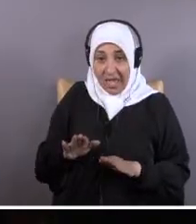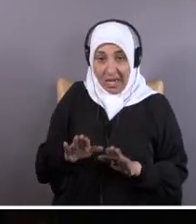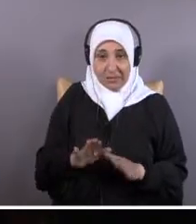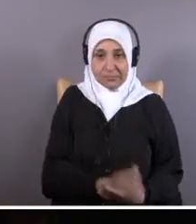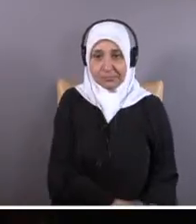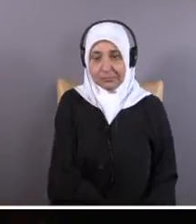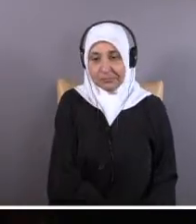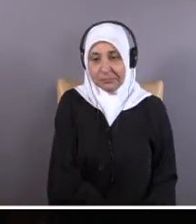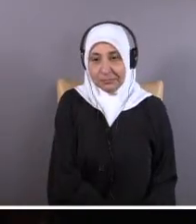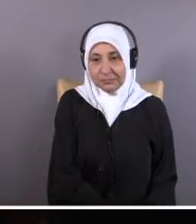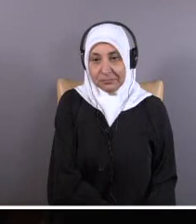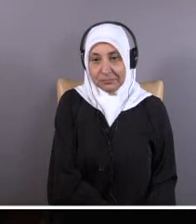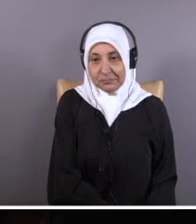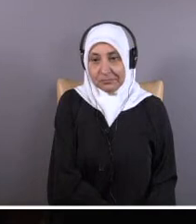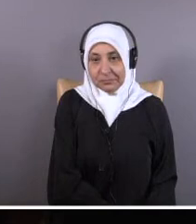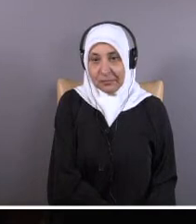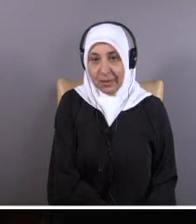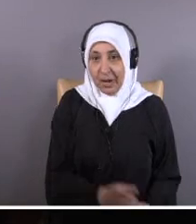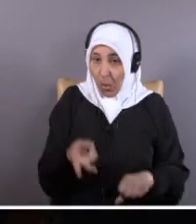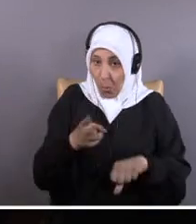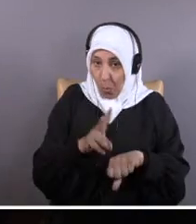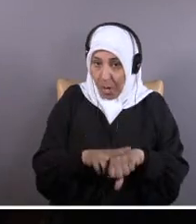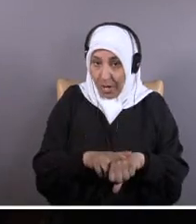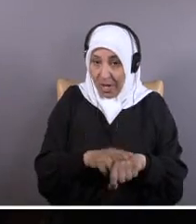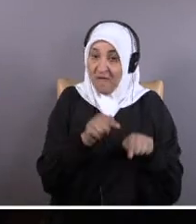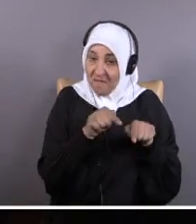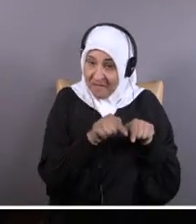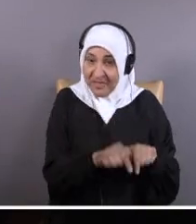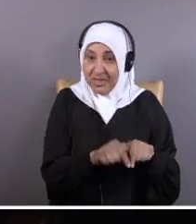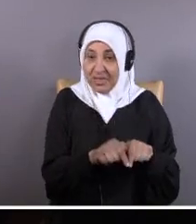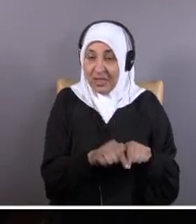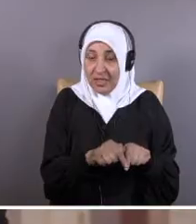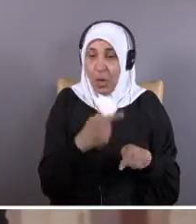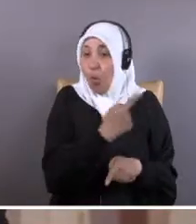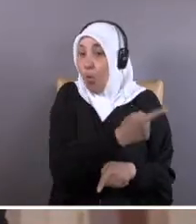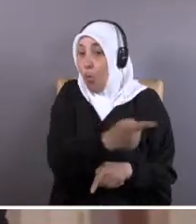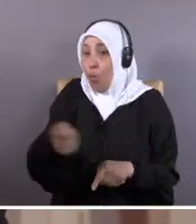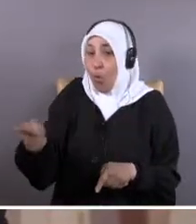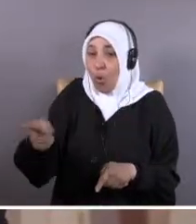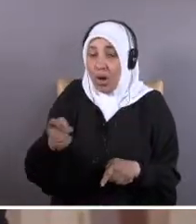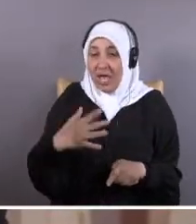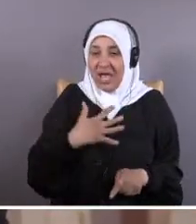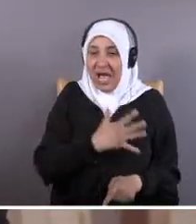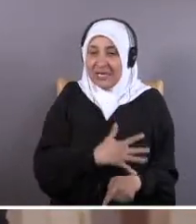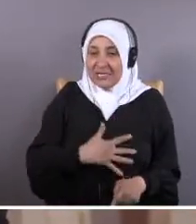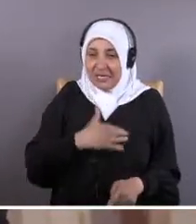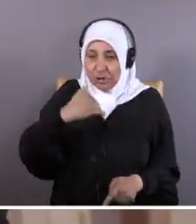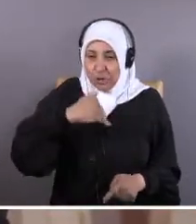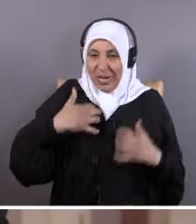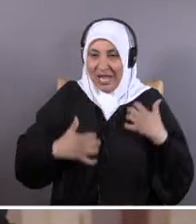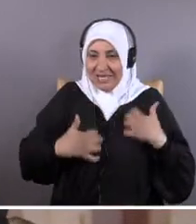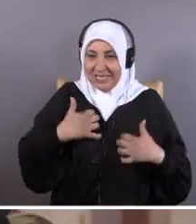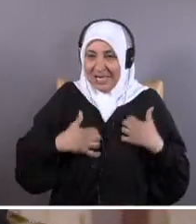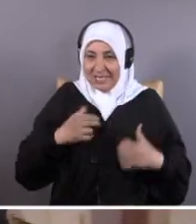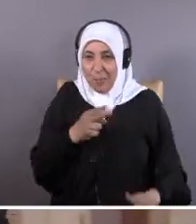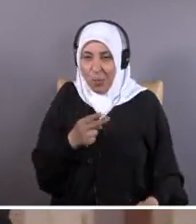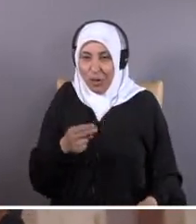And with that, we have the emotions, our heart.